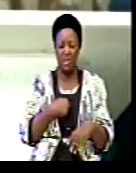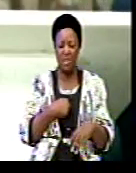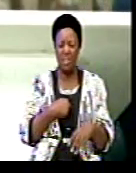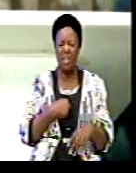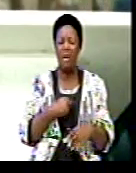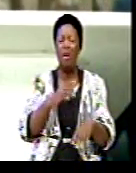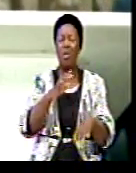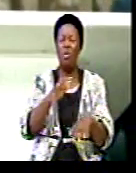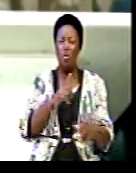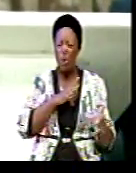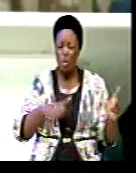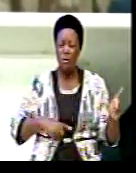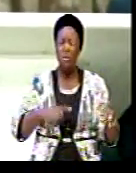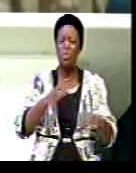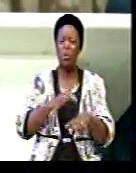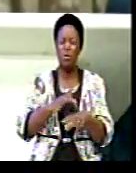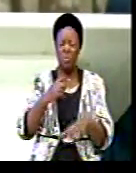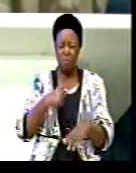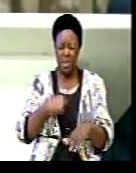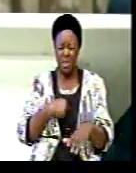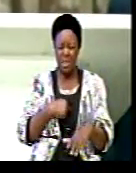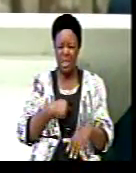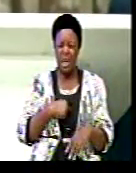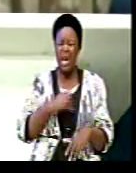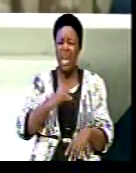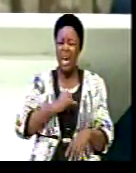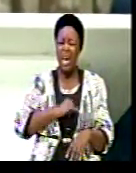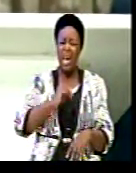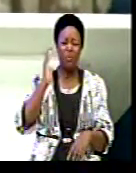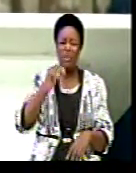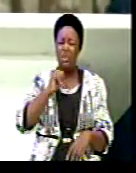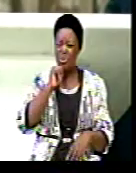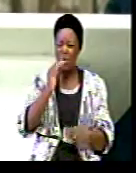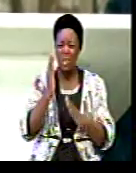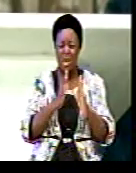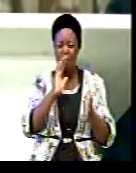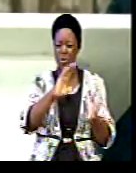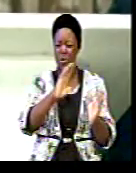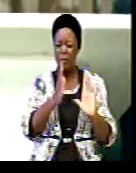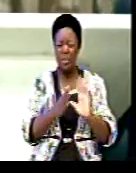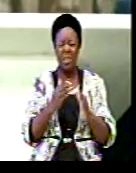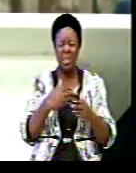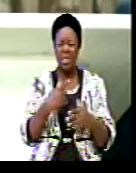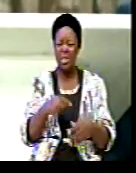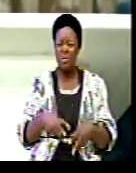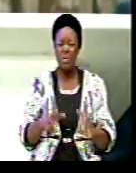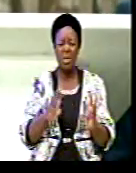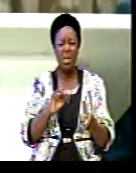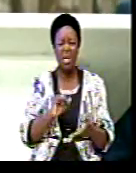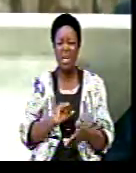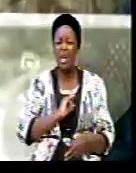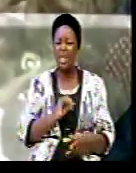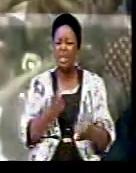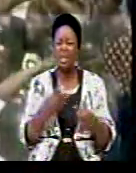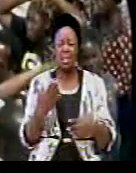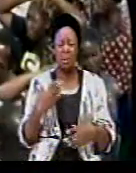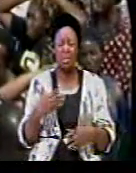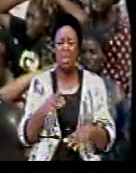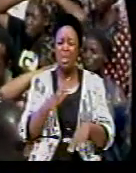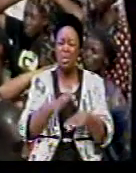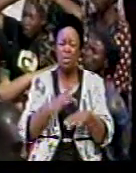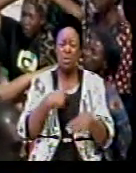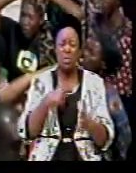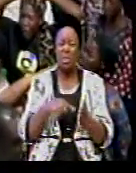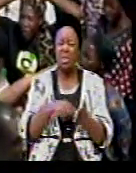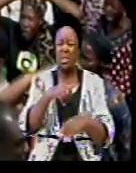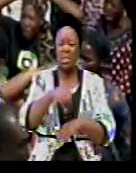go. Tonight is my night. You must change my situation. You must change my family situation. You must